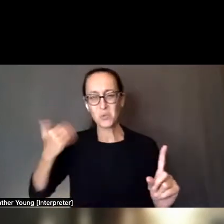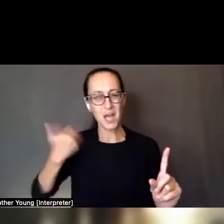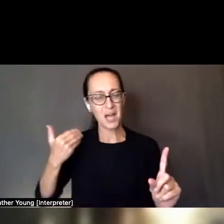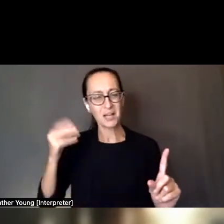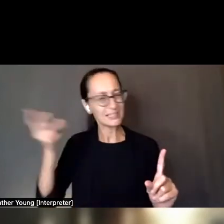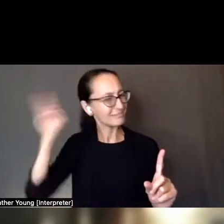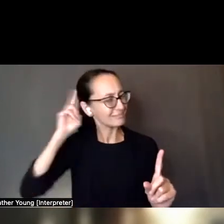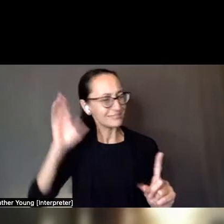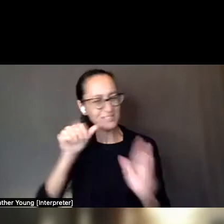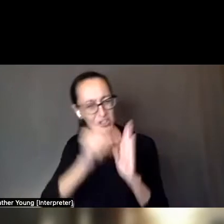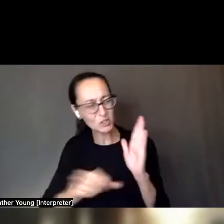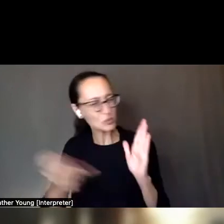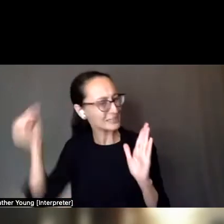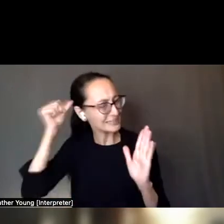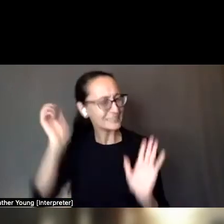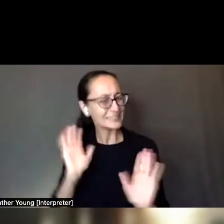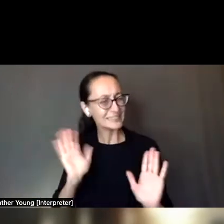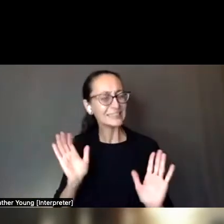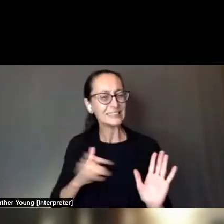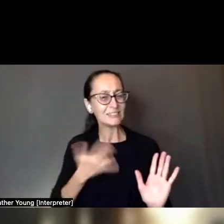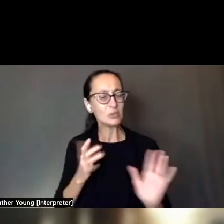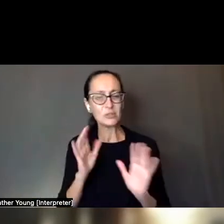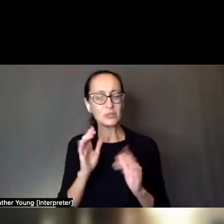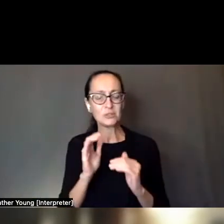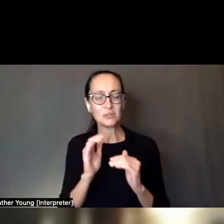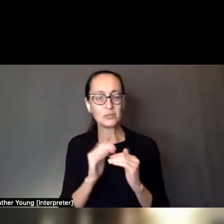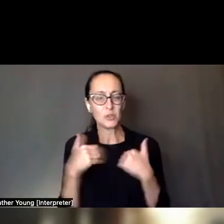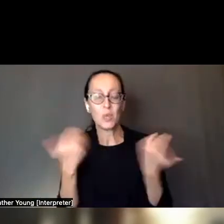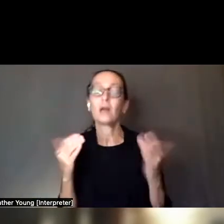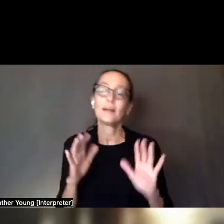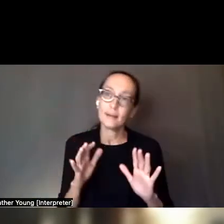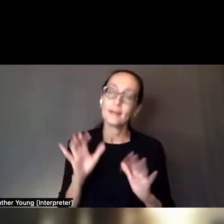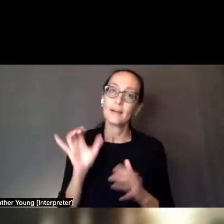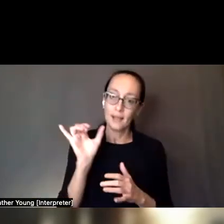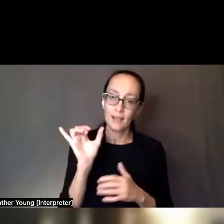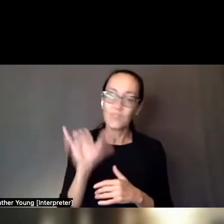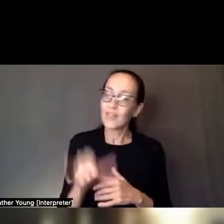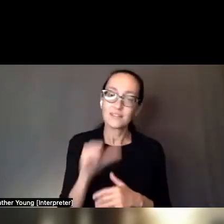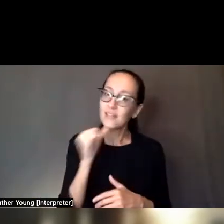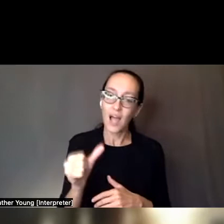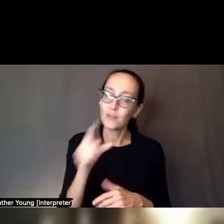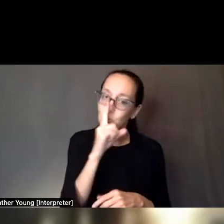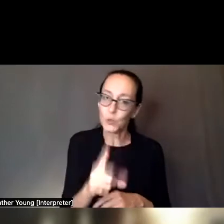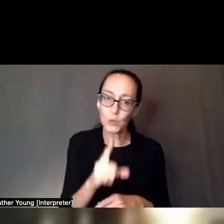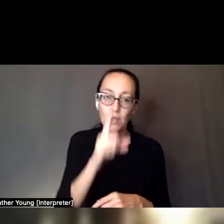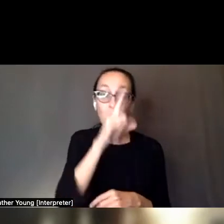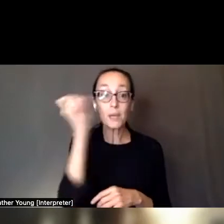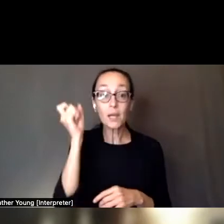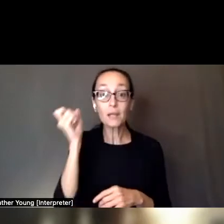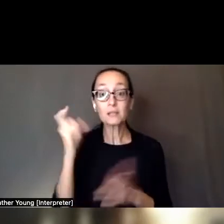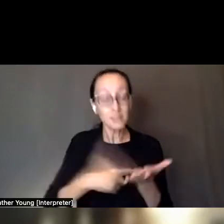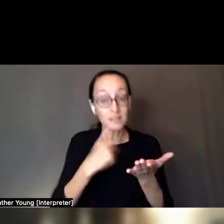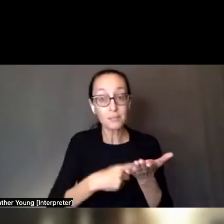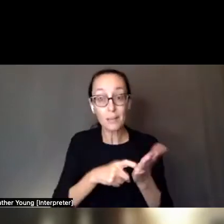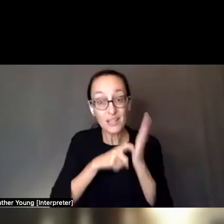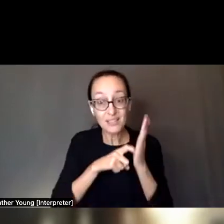surgery, and that actually is not the case, because it sometimes takes 3